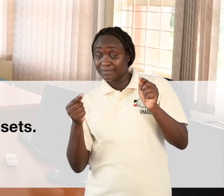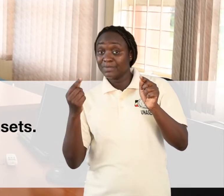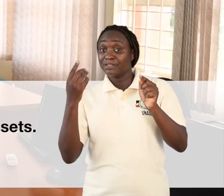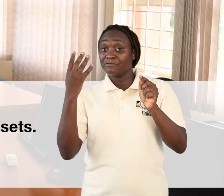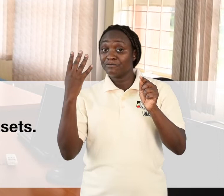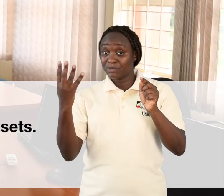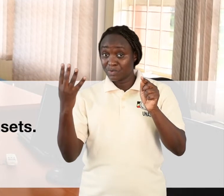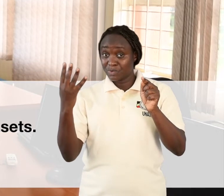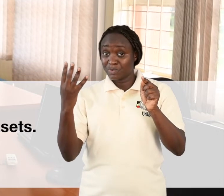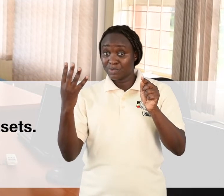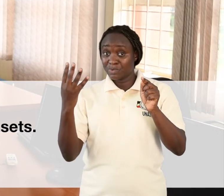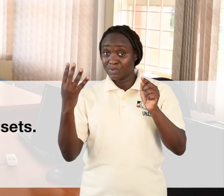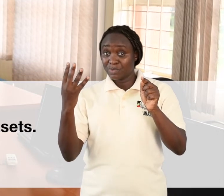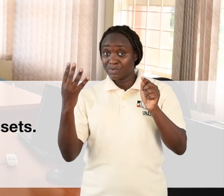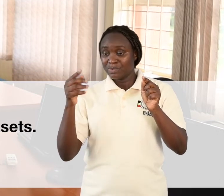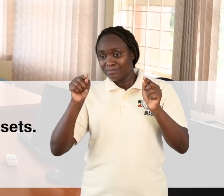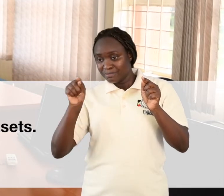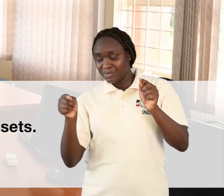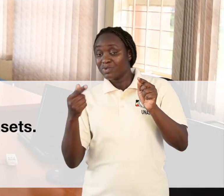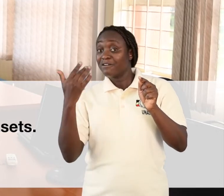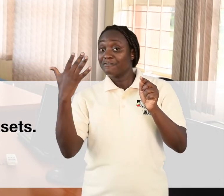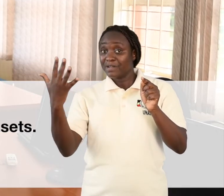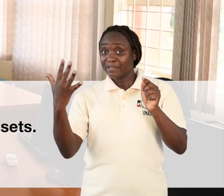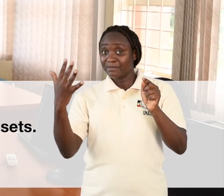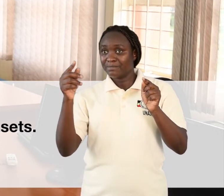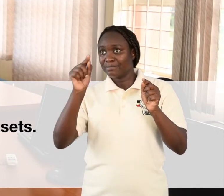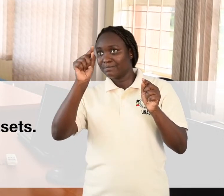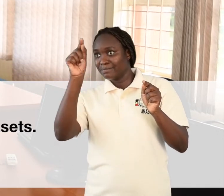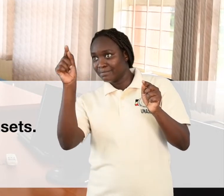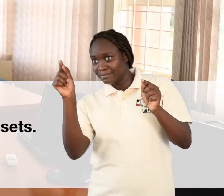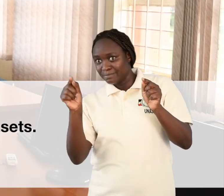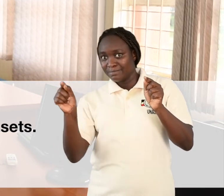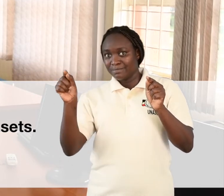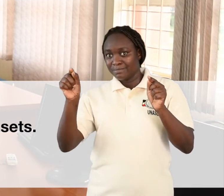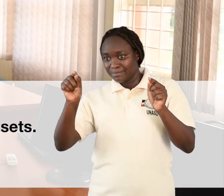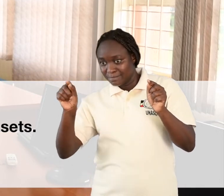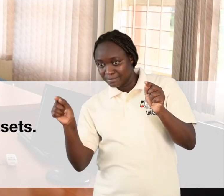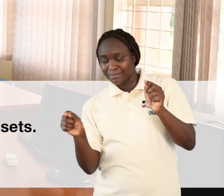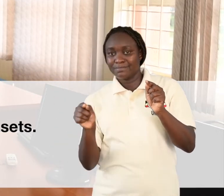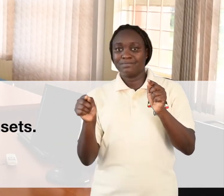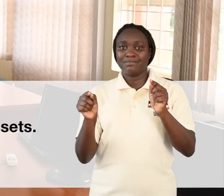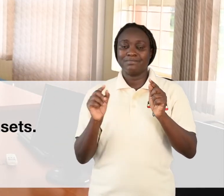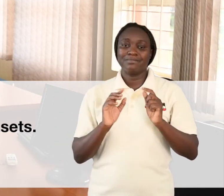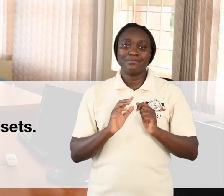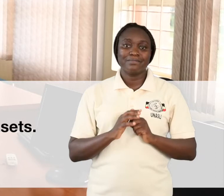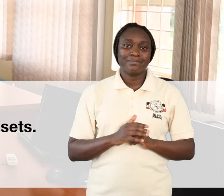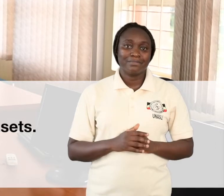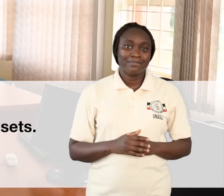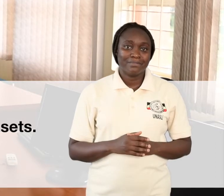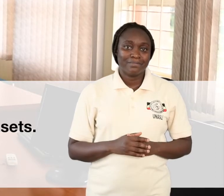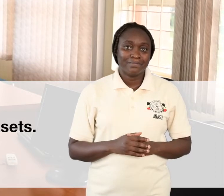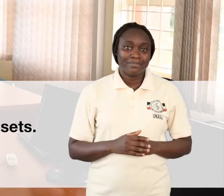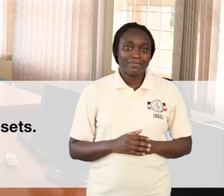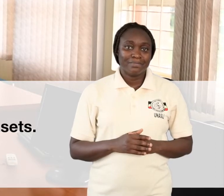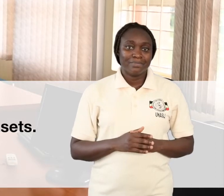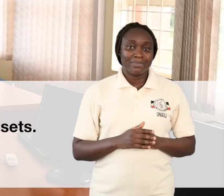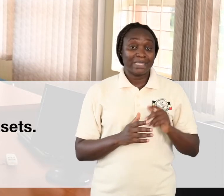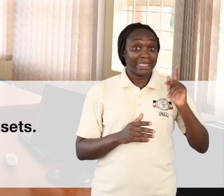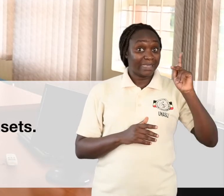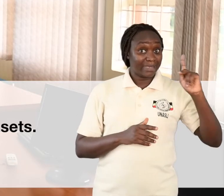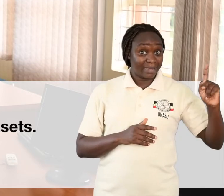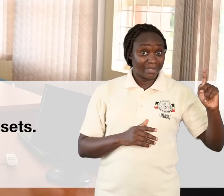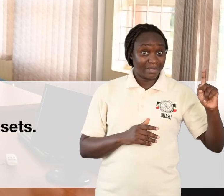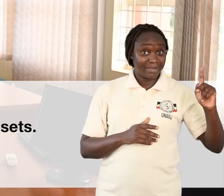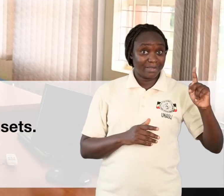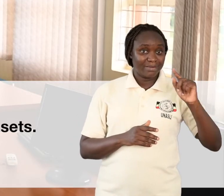4, and 5. Then close the curly brackets. I said set K will equal